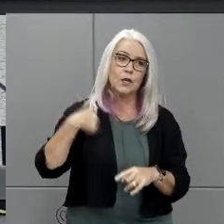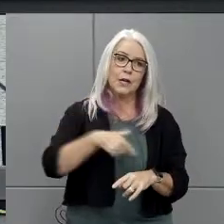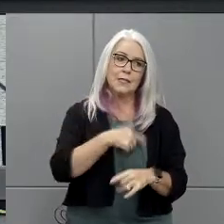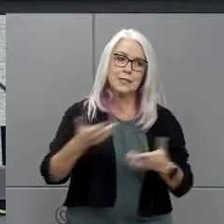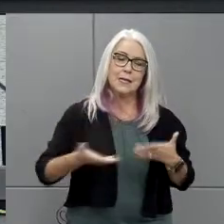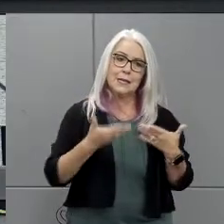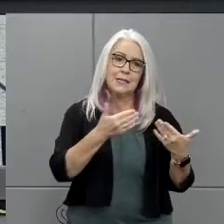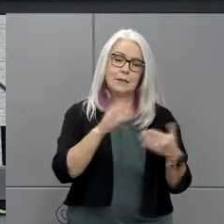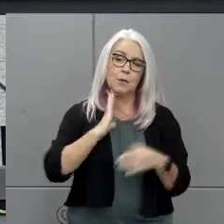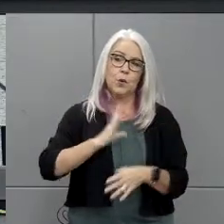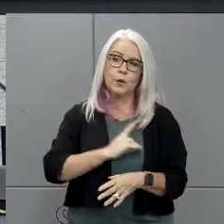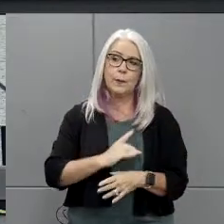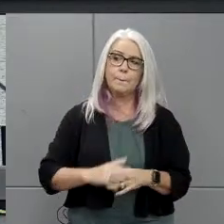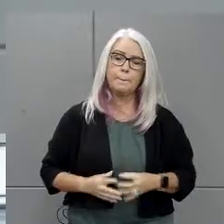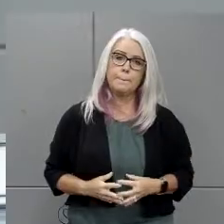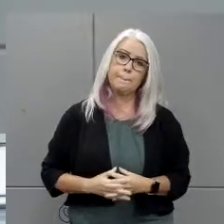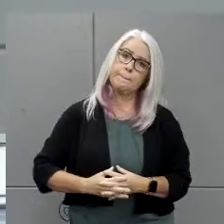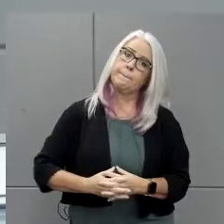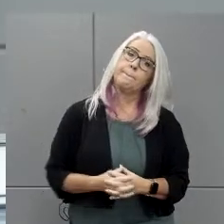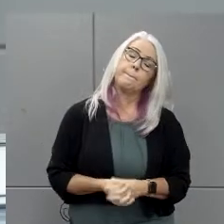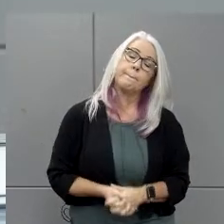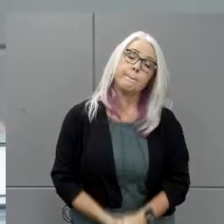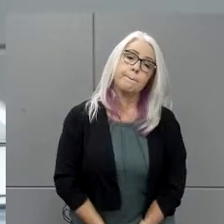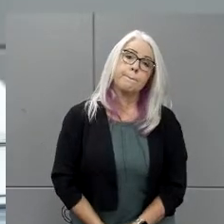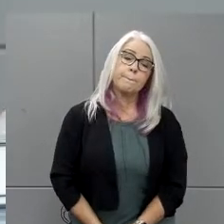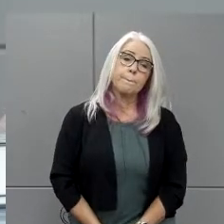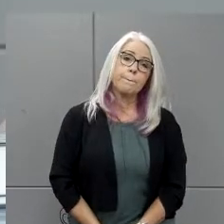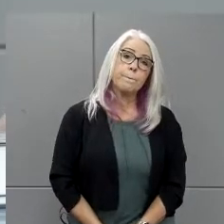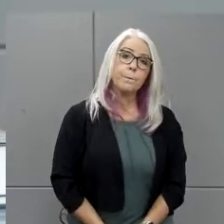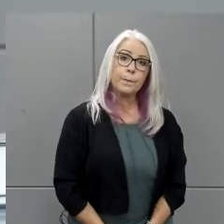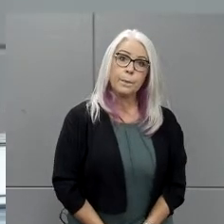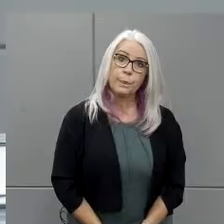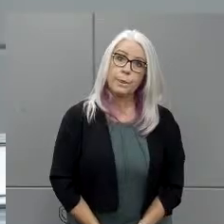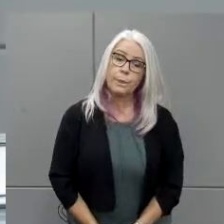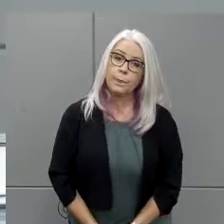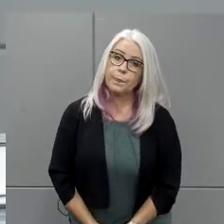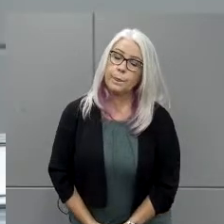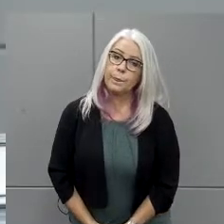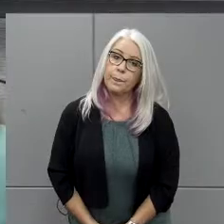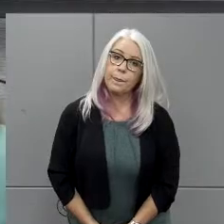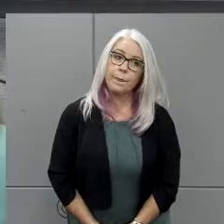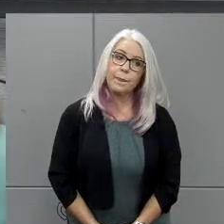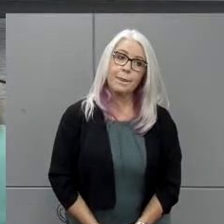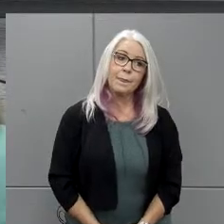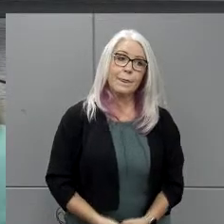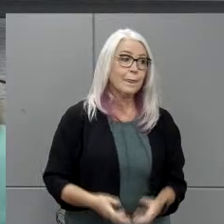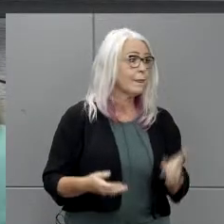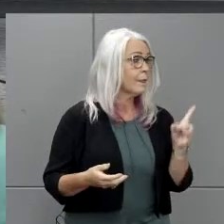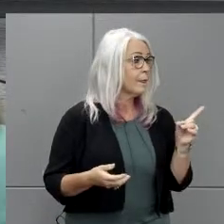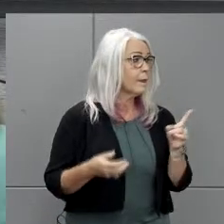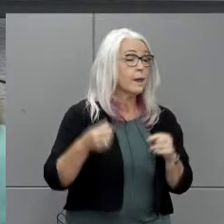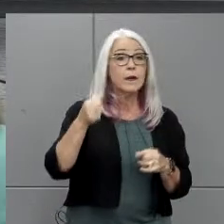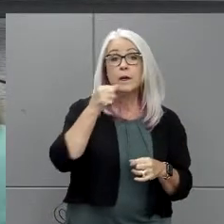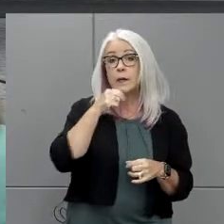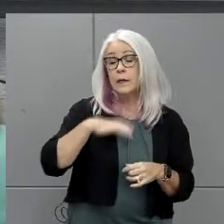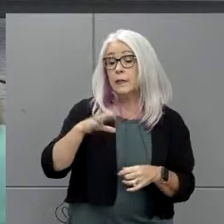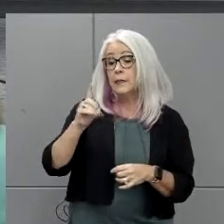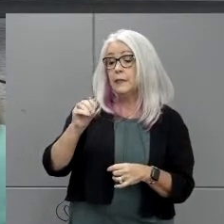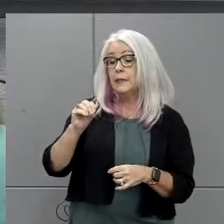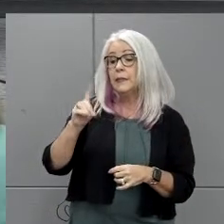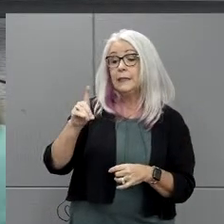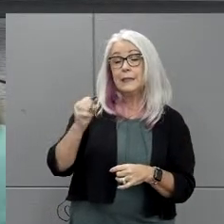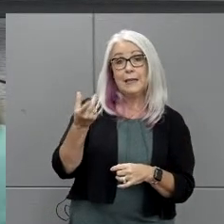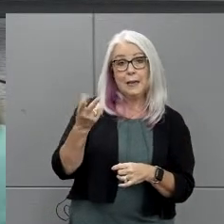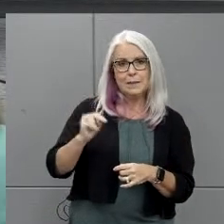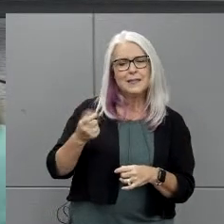Candace? I agree with John. That's one, or trustee Daly, that's one of